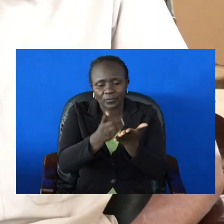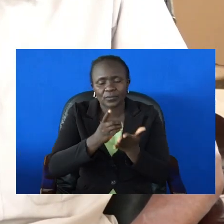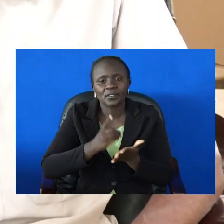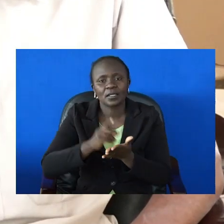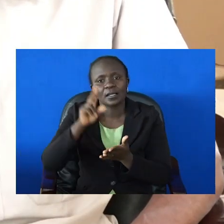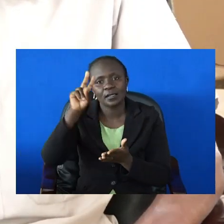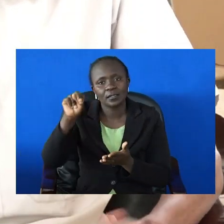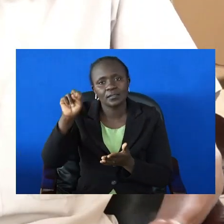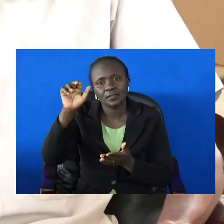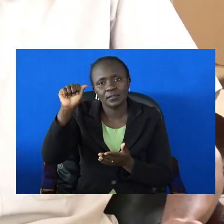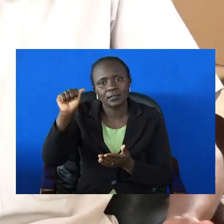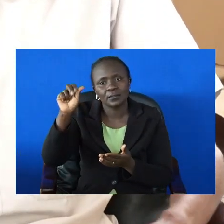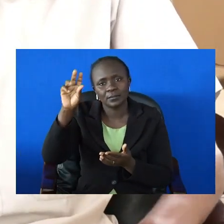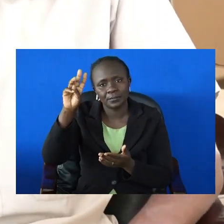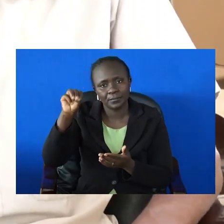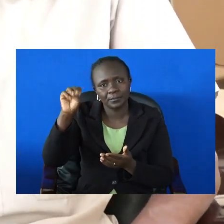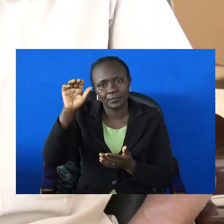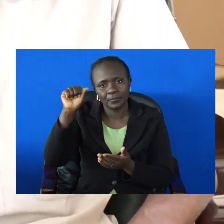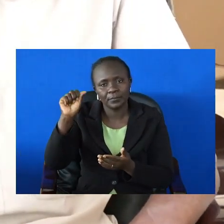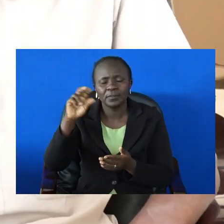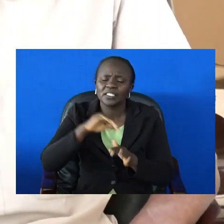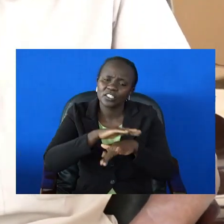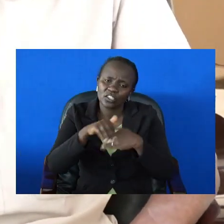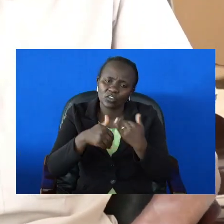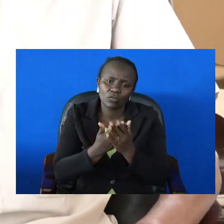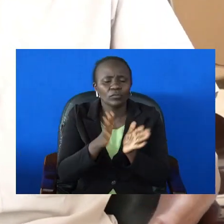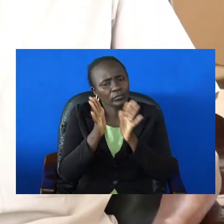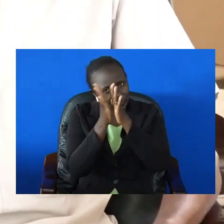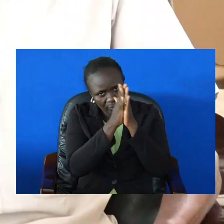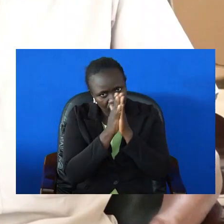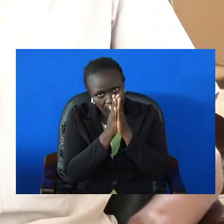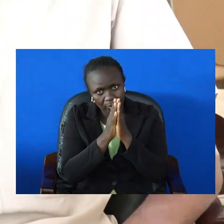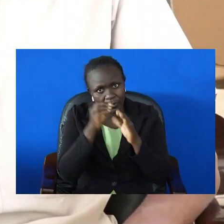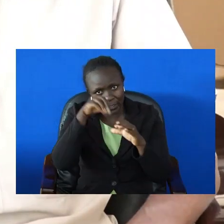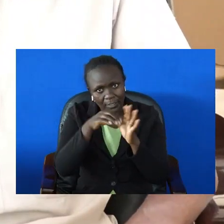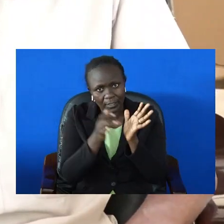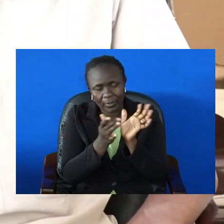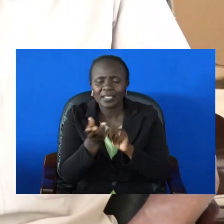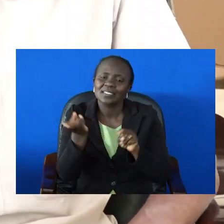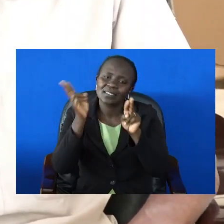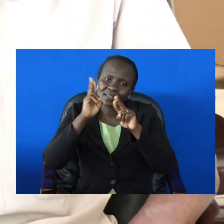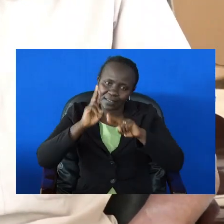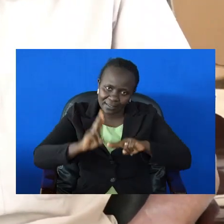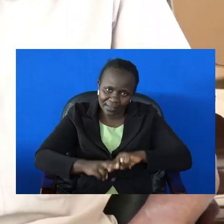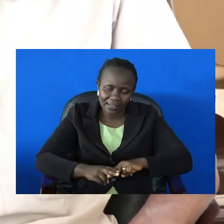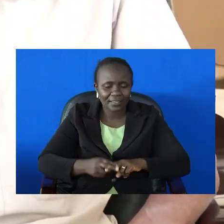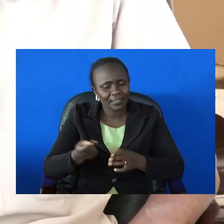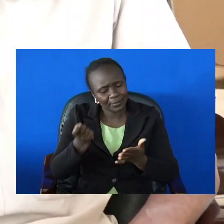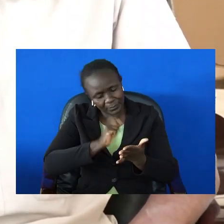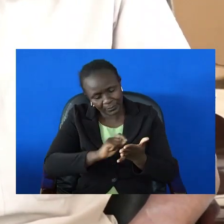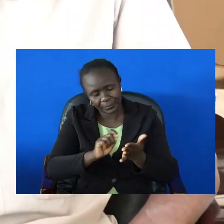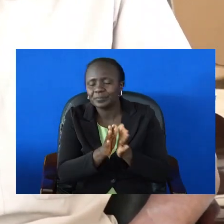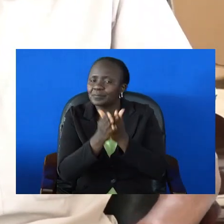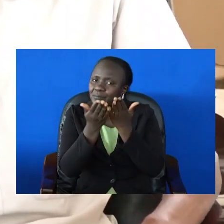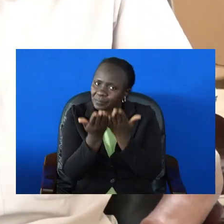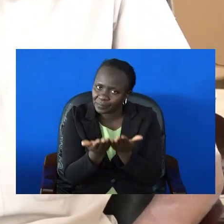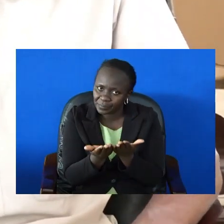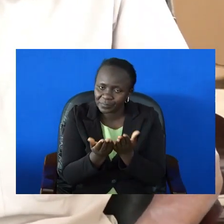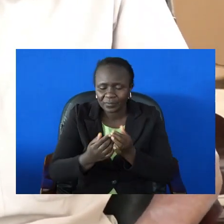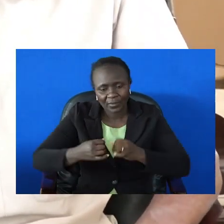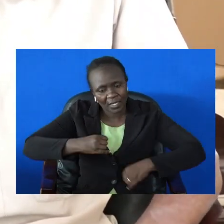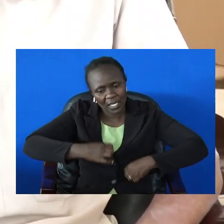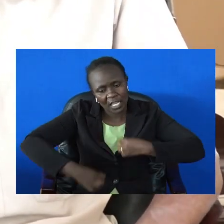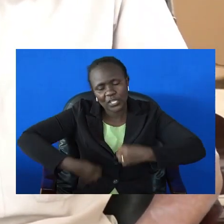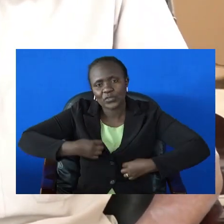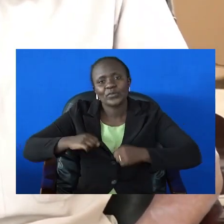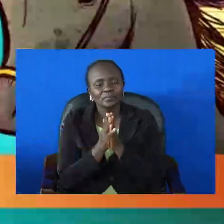Naaman, and we are going to learn about Naaman in general. So sit back, find your pens, find your books, and let's enjoy